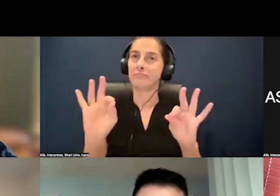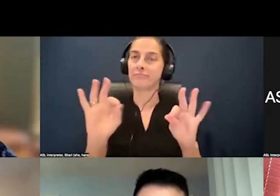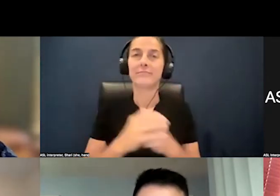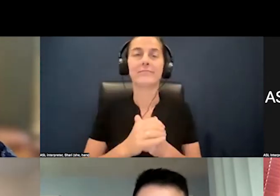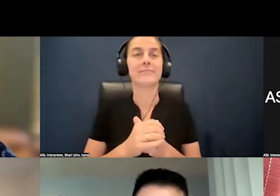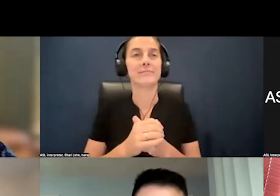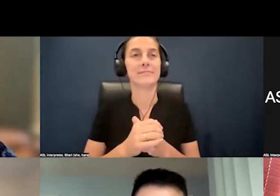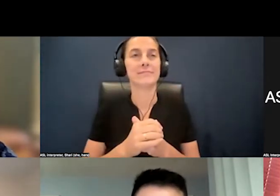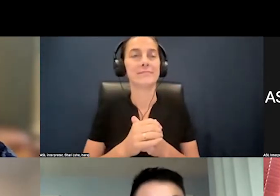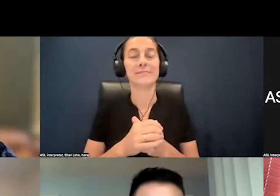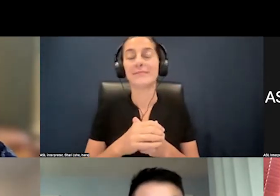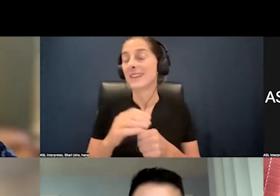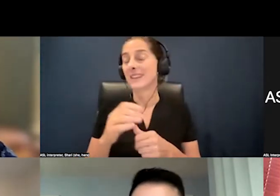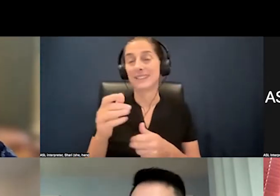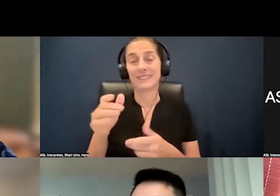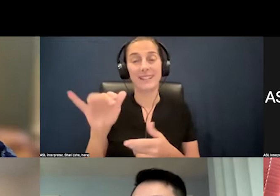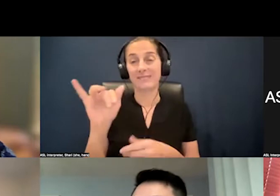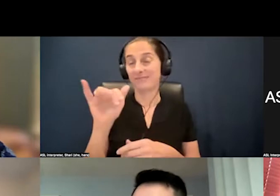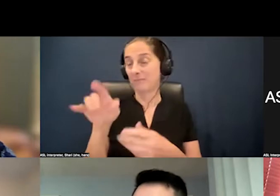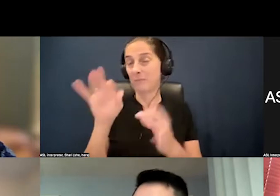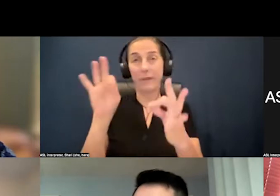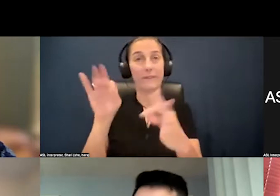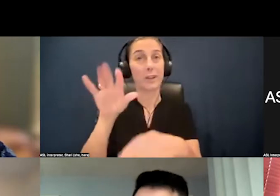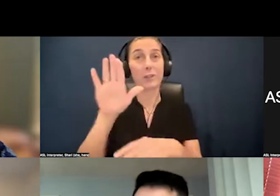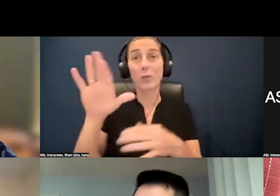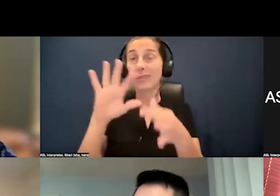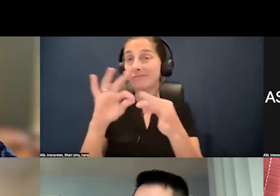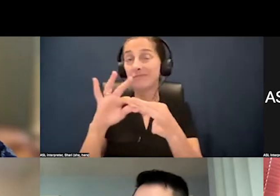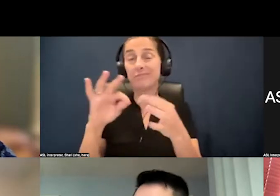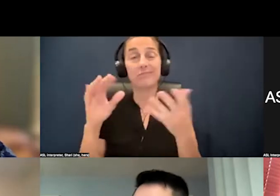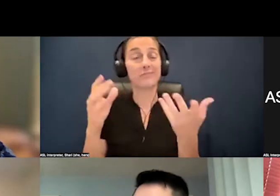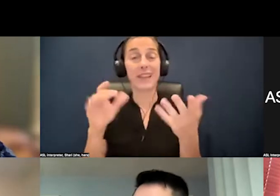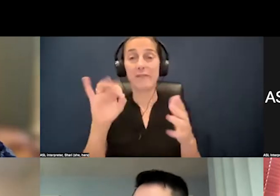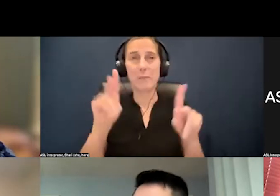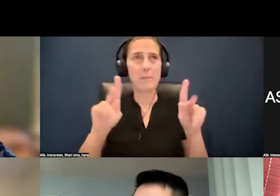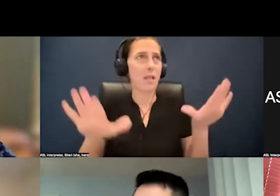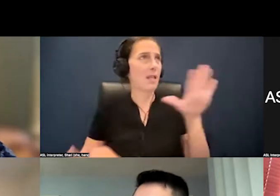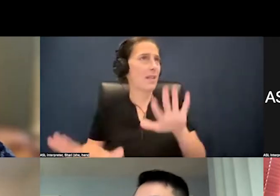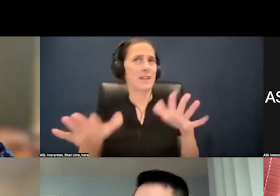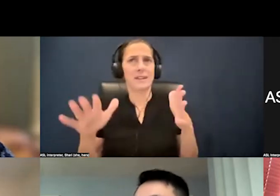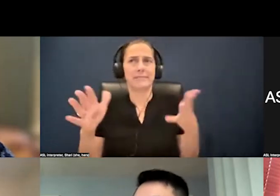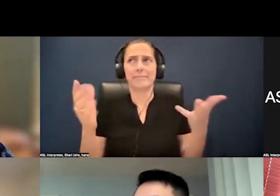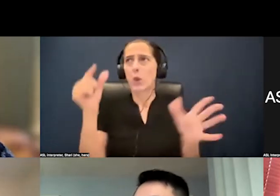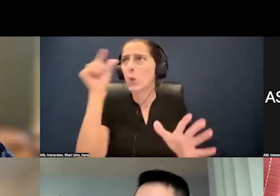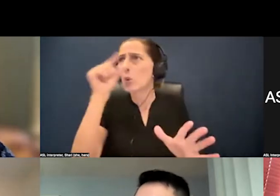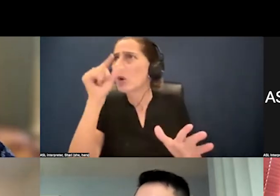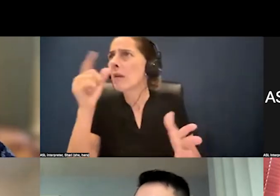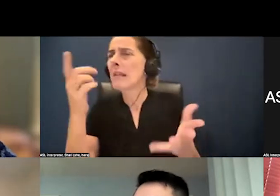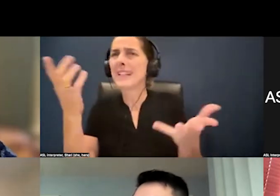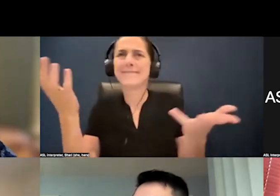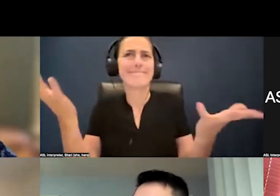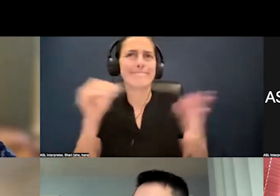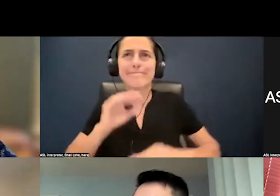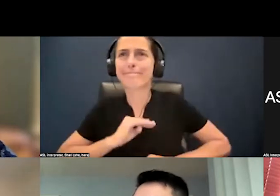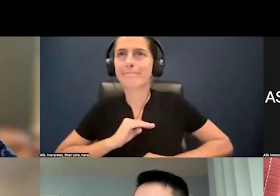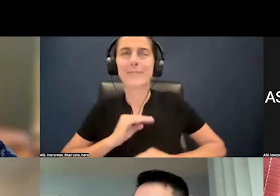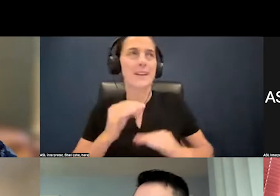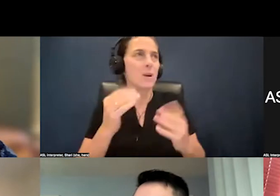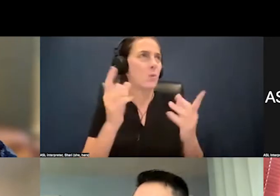like you said, don't know where to turn and Google isn't doing it for you. So really appreciate